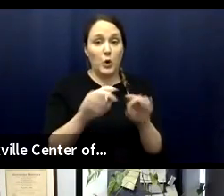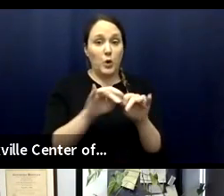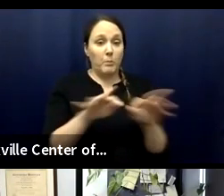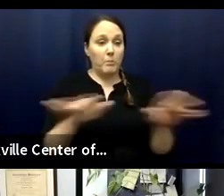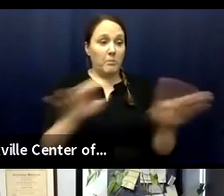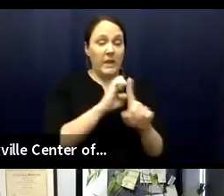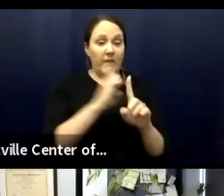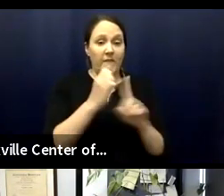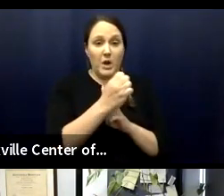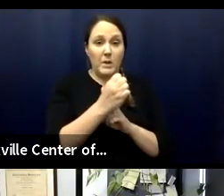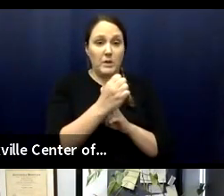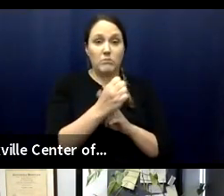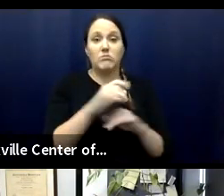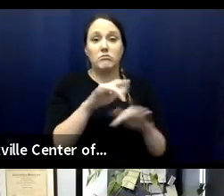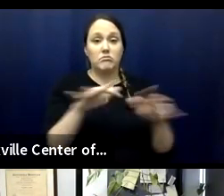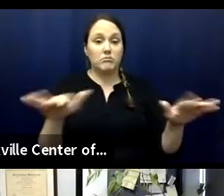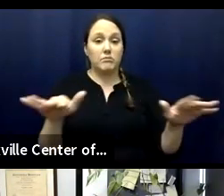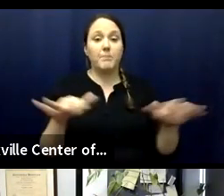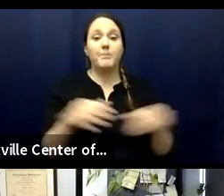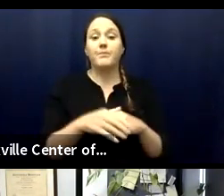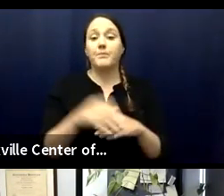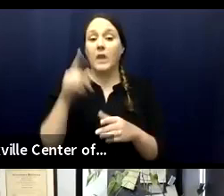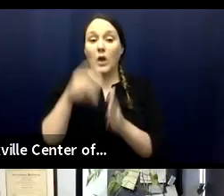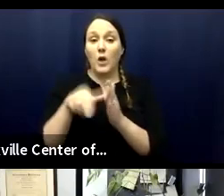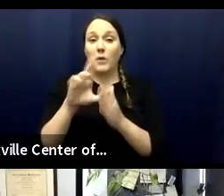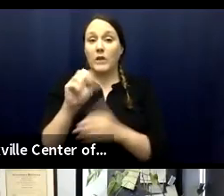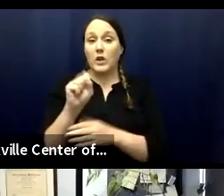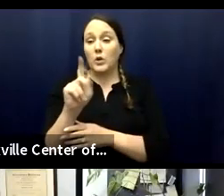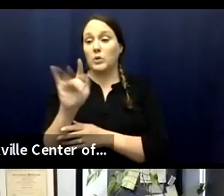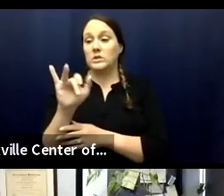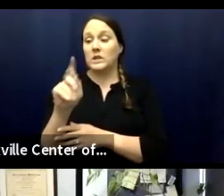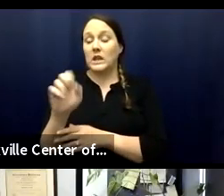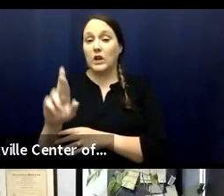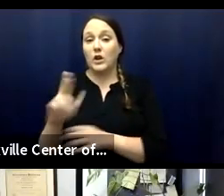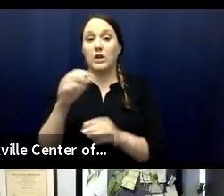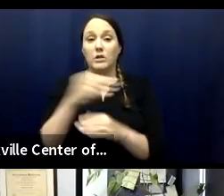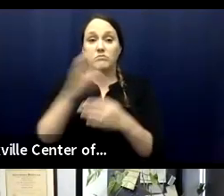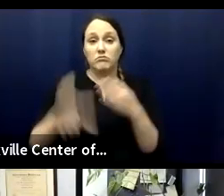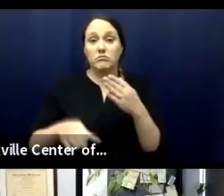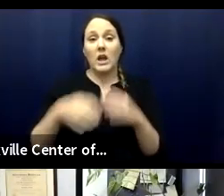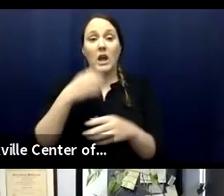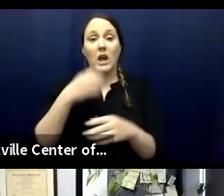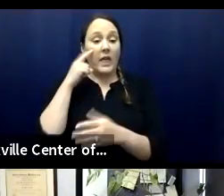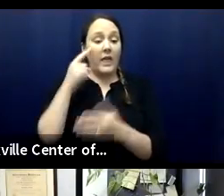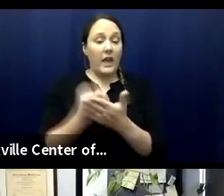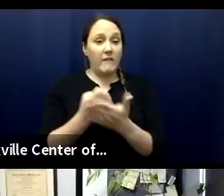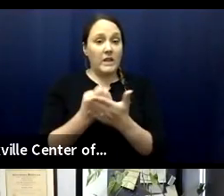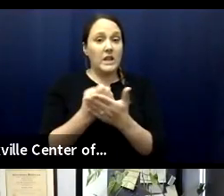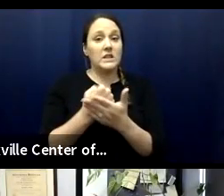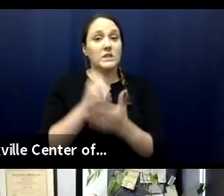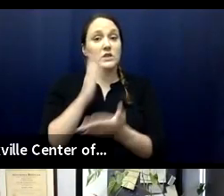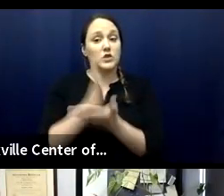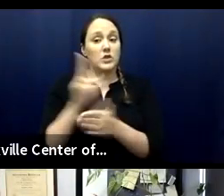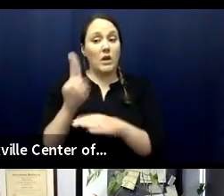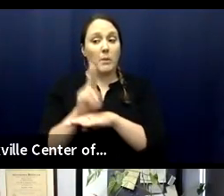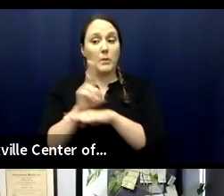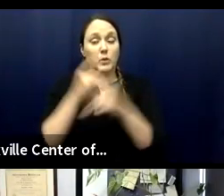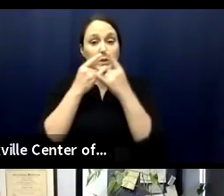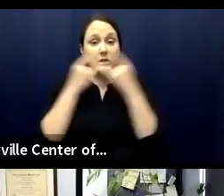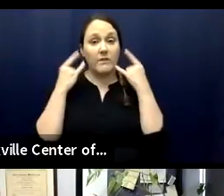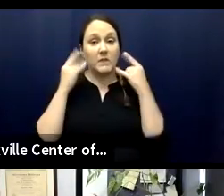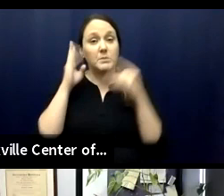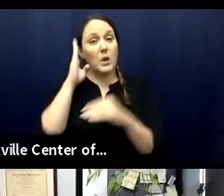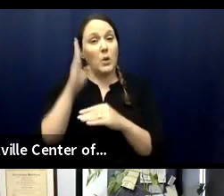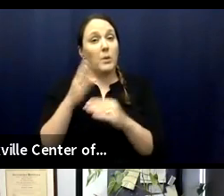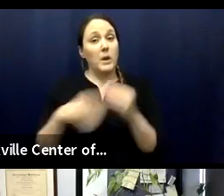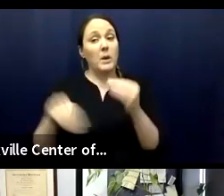contamination. A review by Skinner in 2001 concluded that the evidence for discontinuing the use of surgical face masks would appear to be